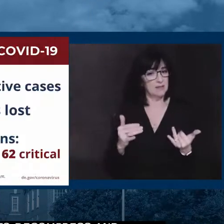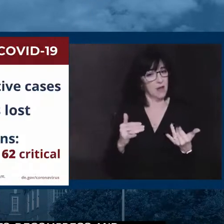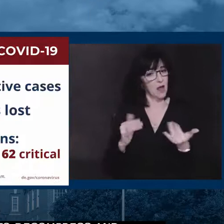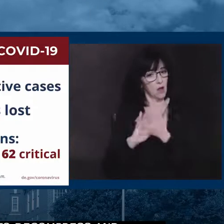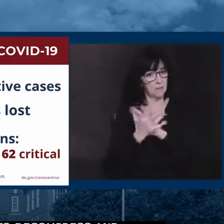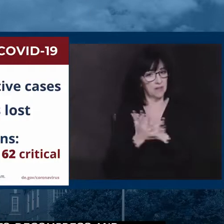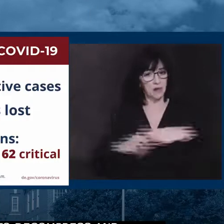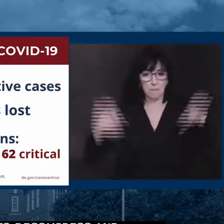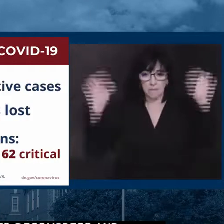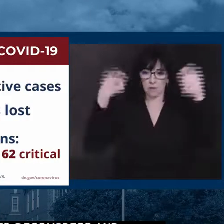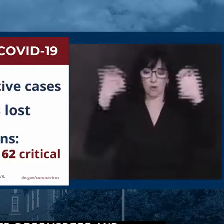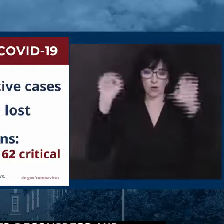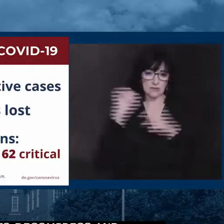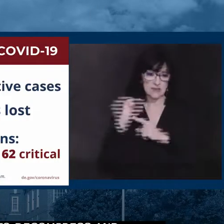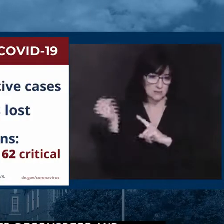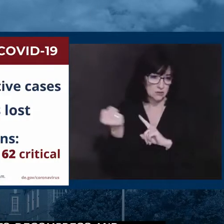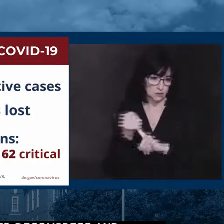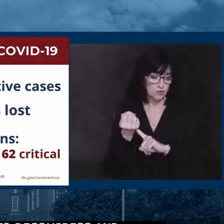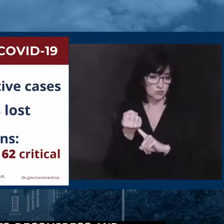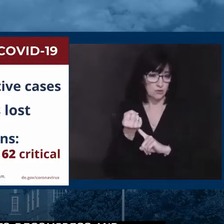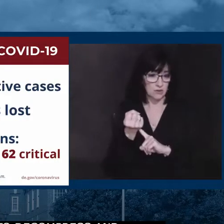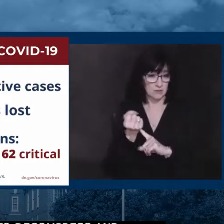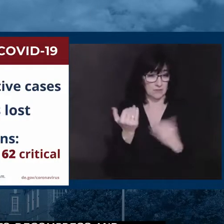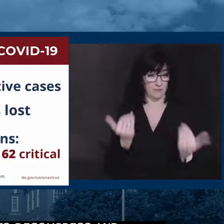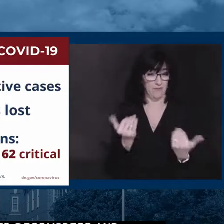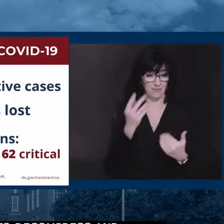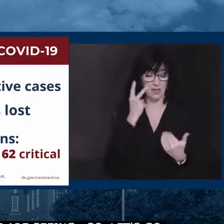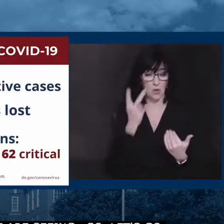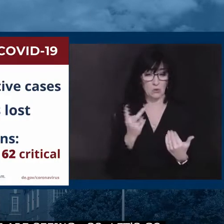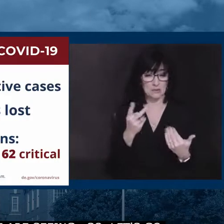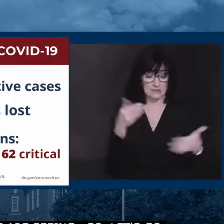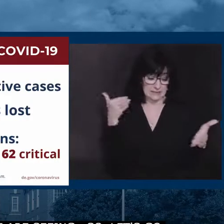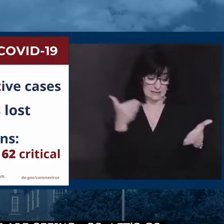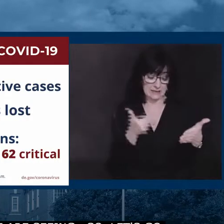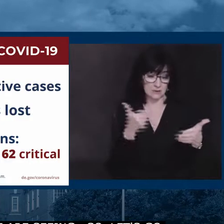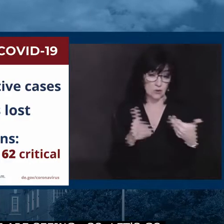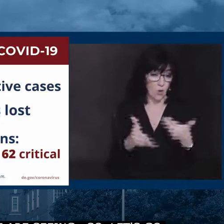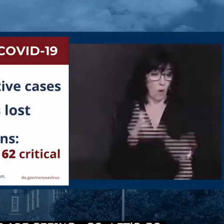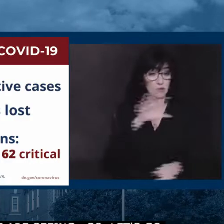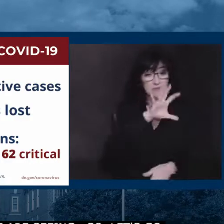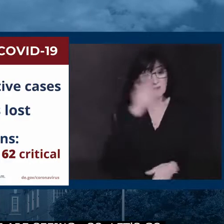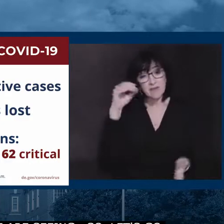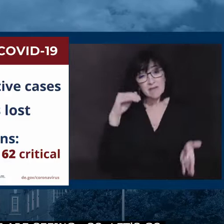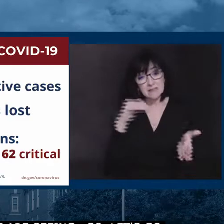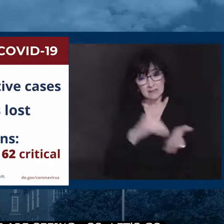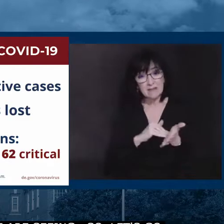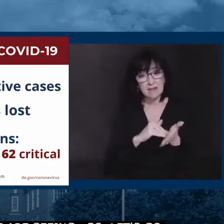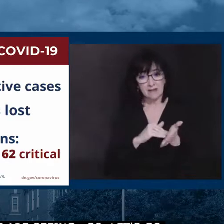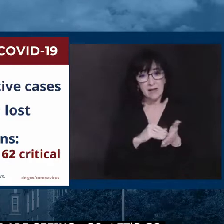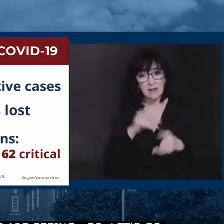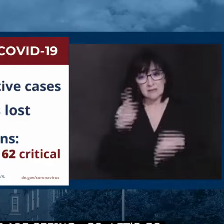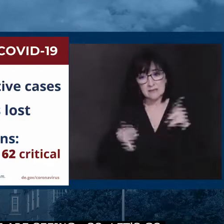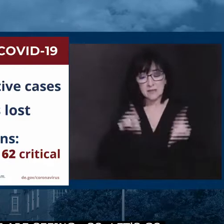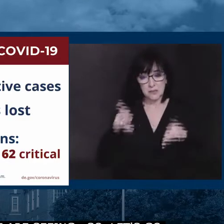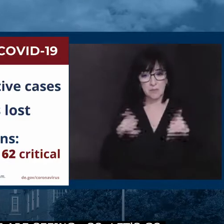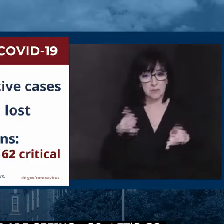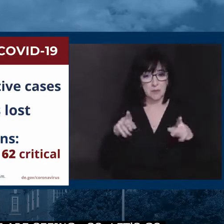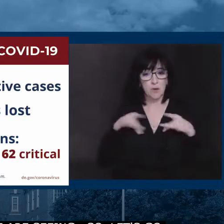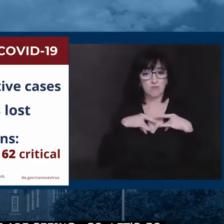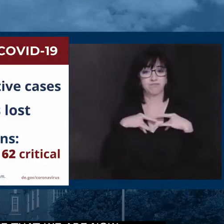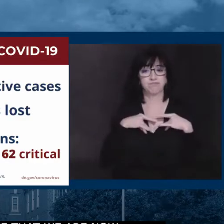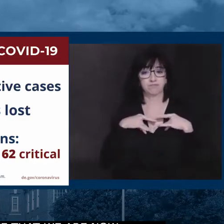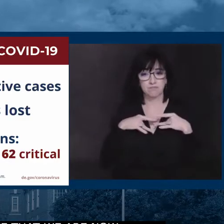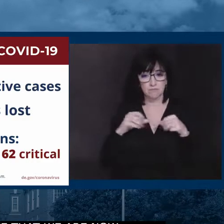to start off. You can see now we're closing in on 50,000 total COVID-19